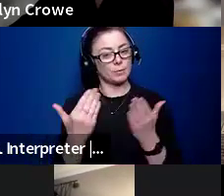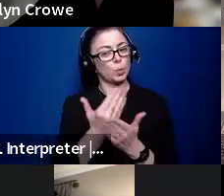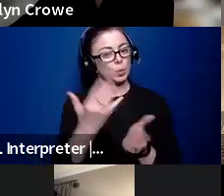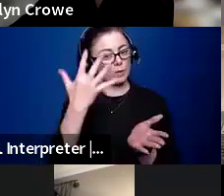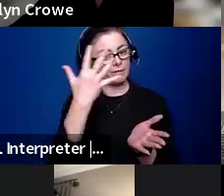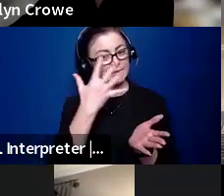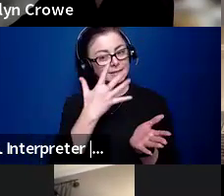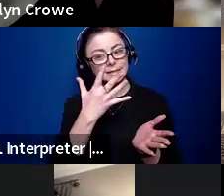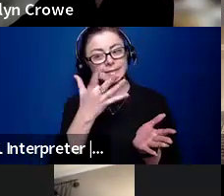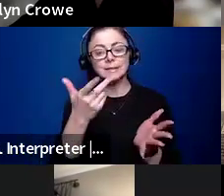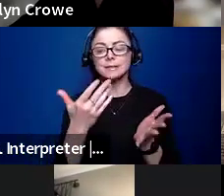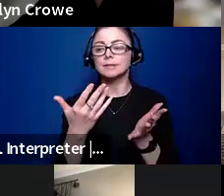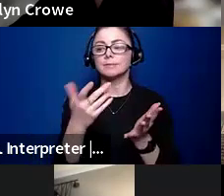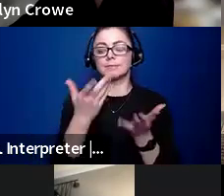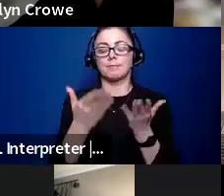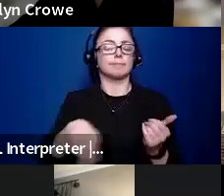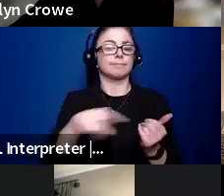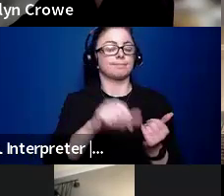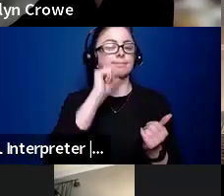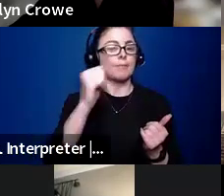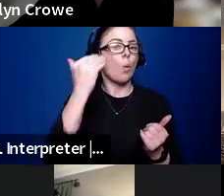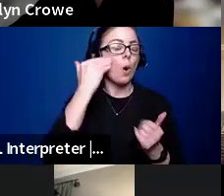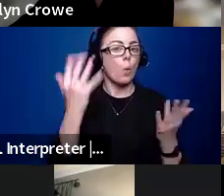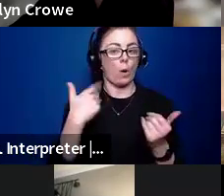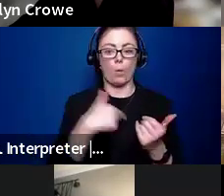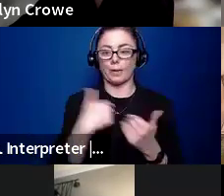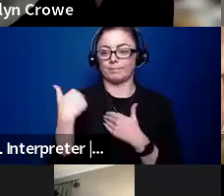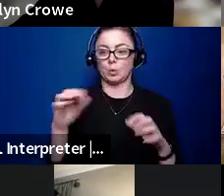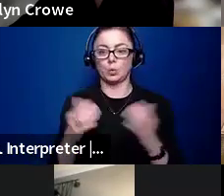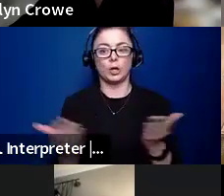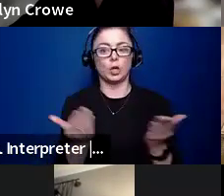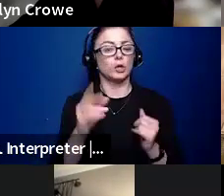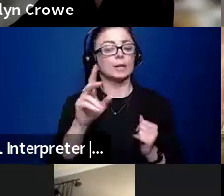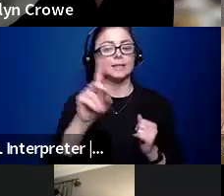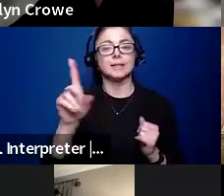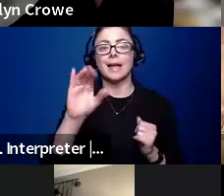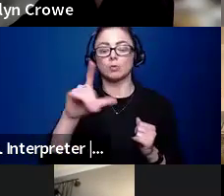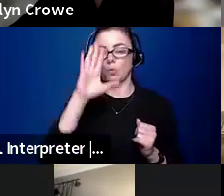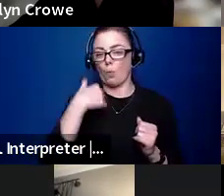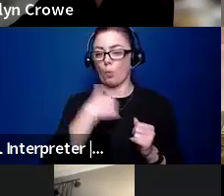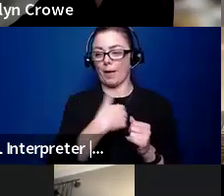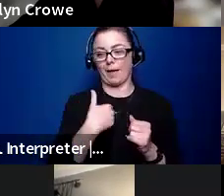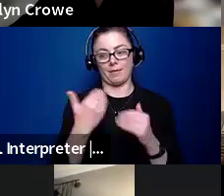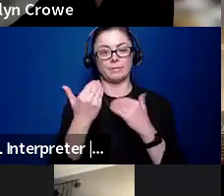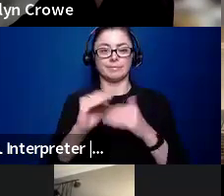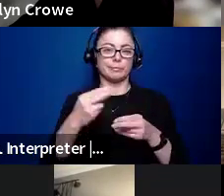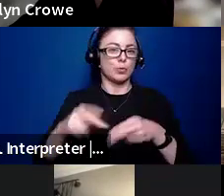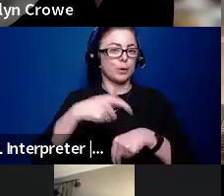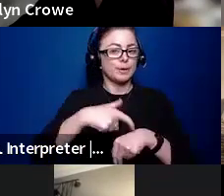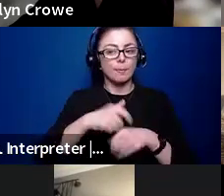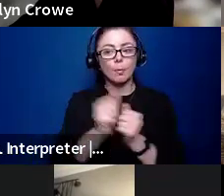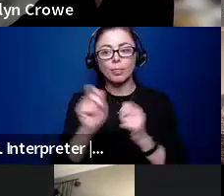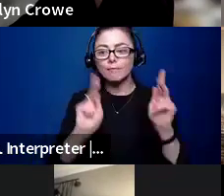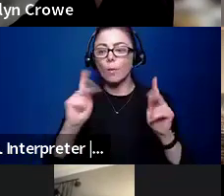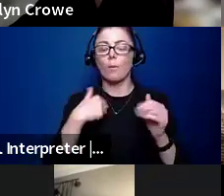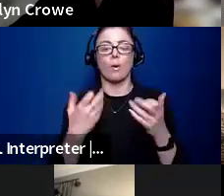quite aware of what we do at the DD Council. So briefly, I know we have a short amount of time with folks today. I just want to say a few words about who